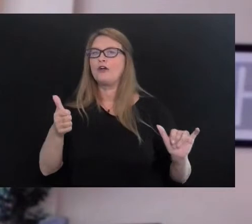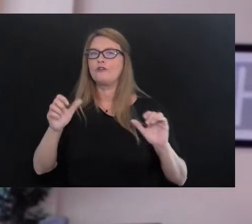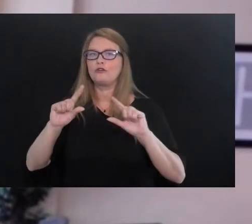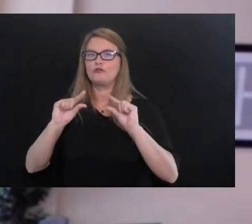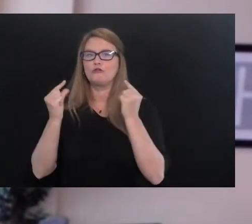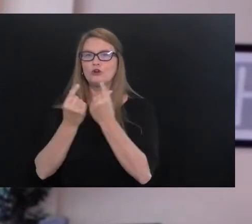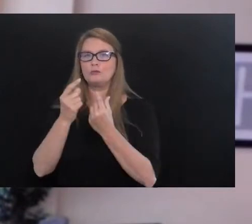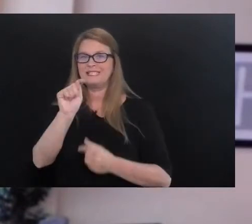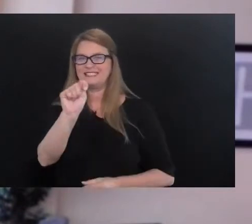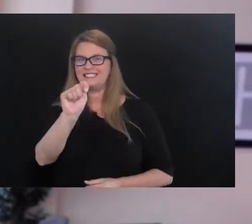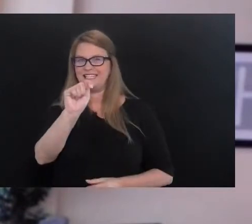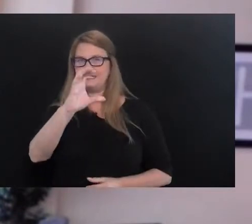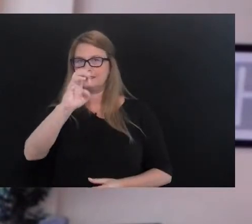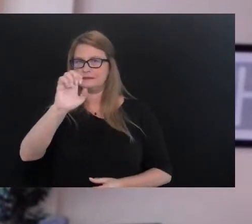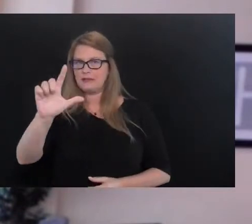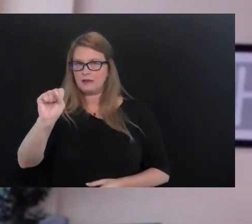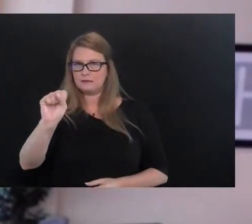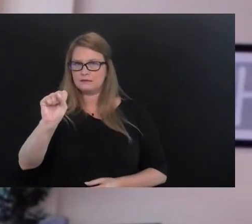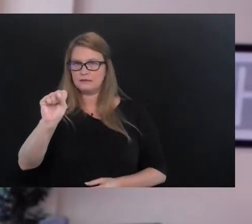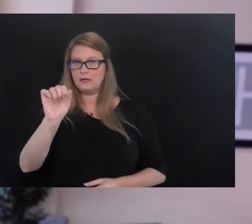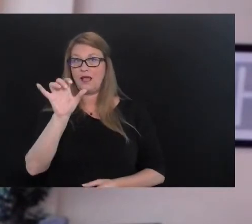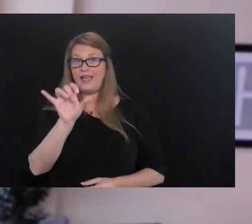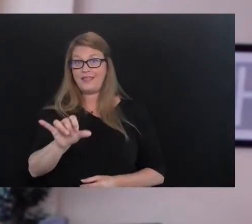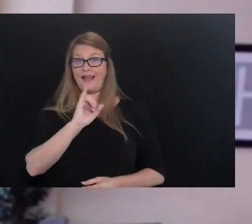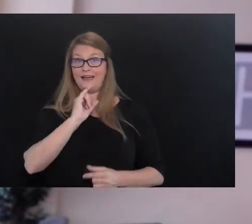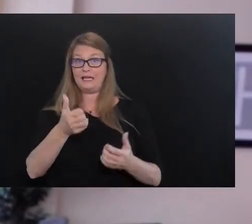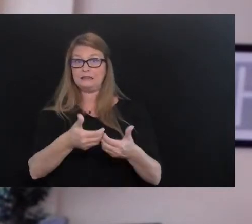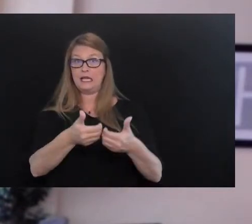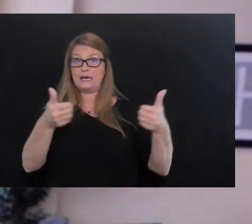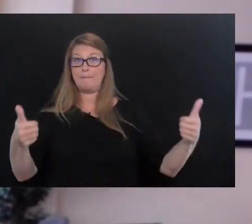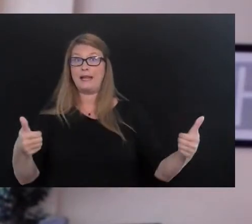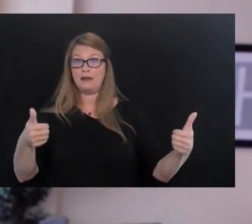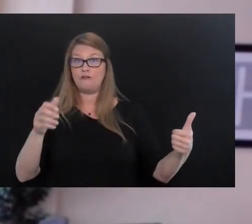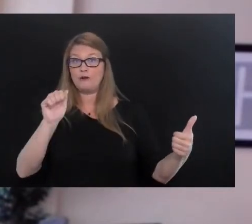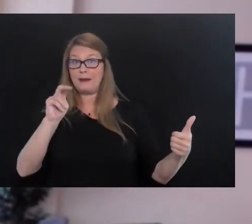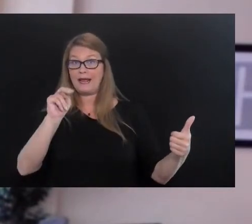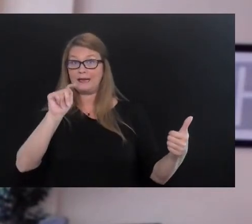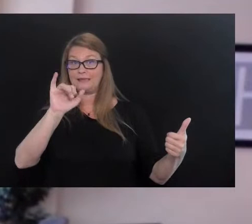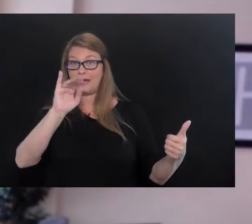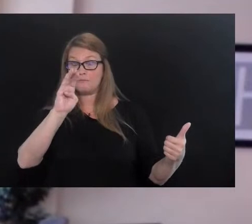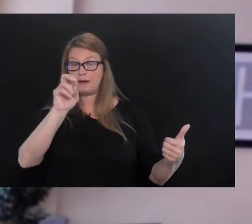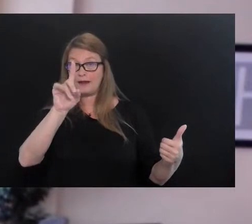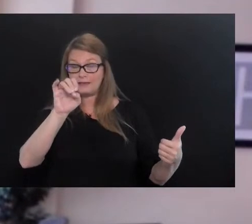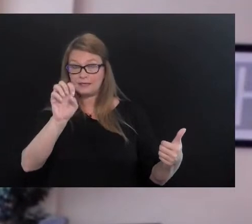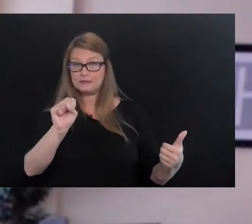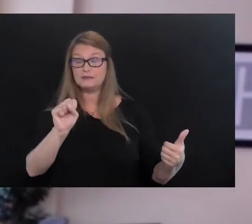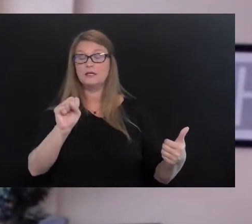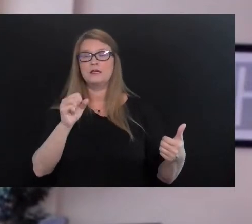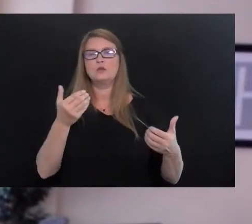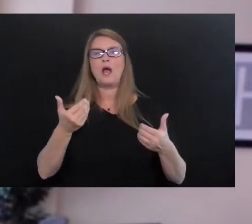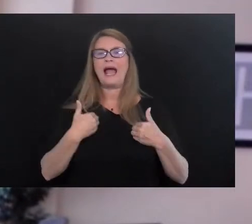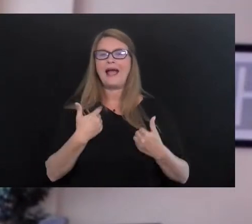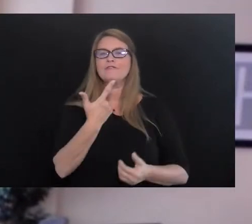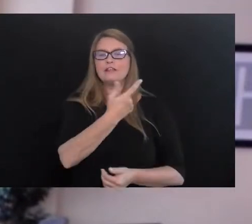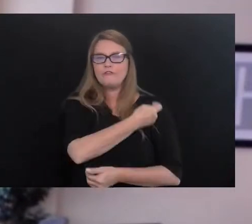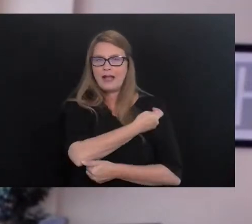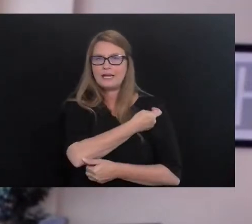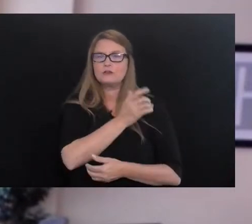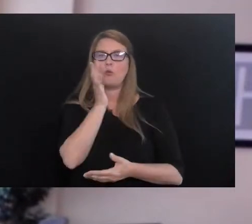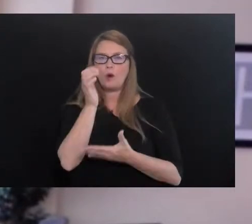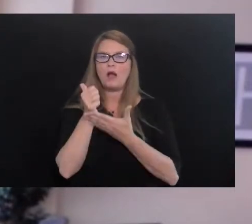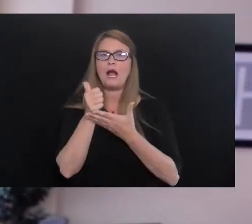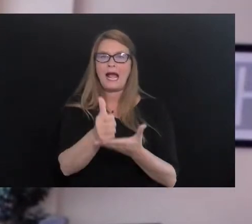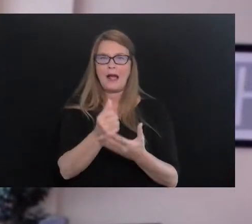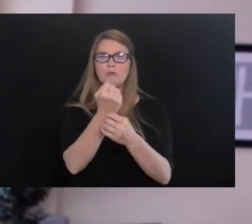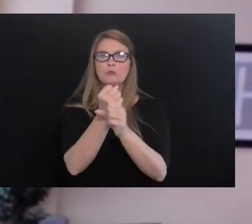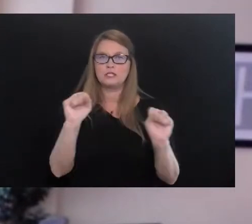T cells that can work independent of the antibodies. So having vaccination will help protect